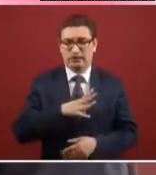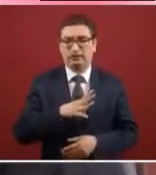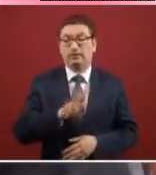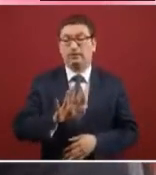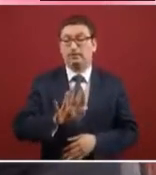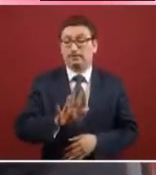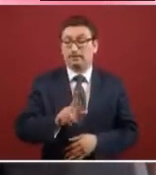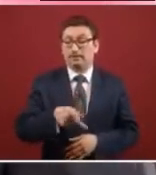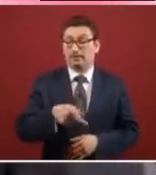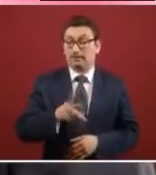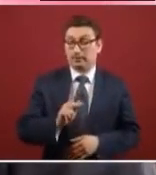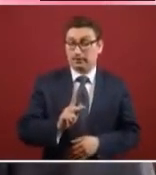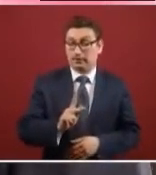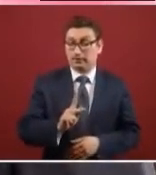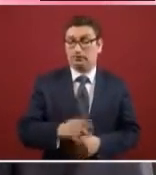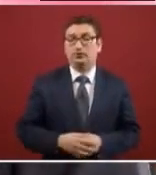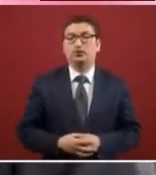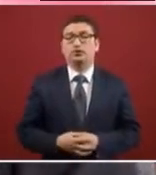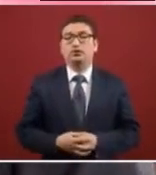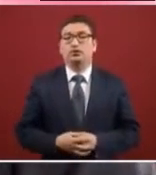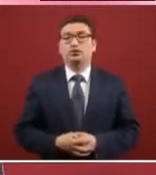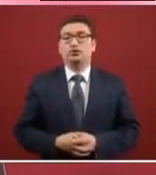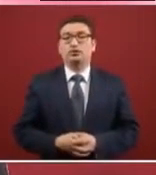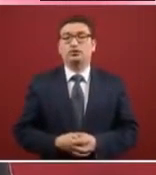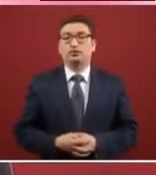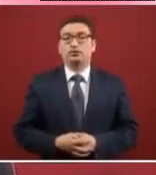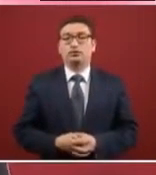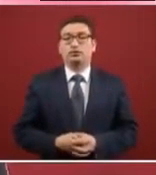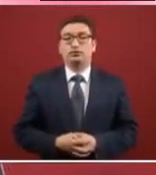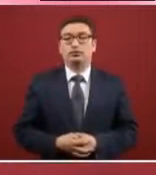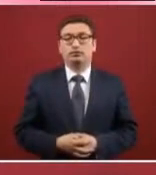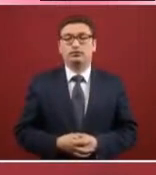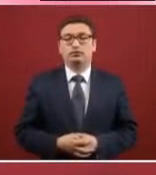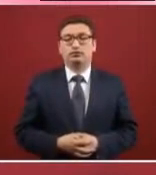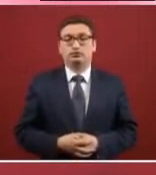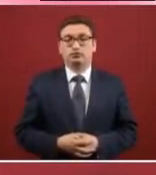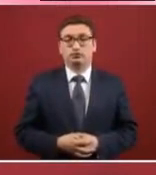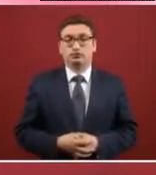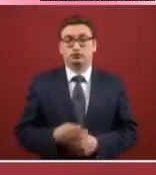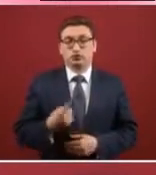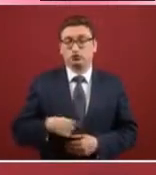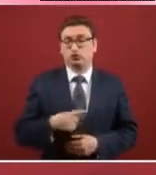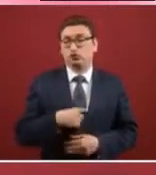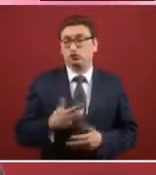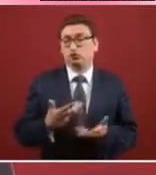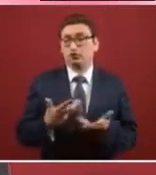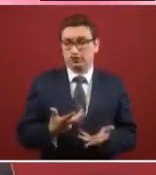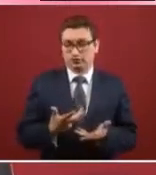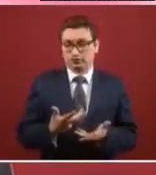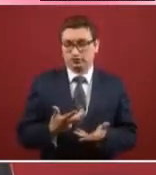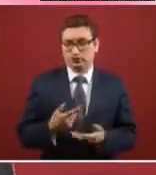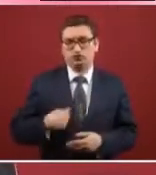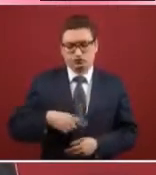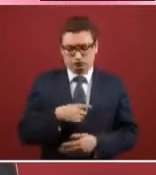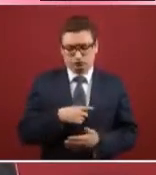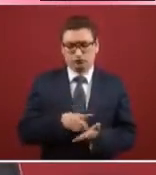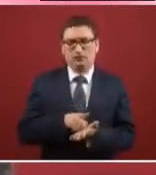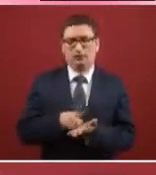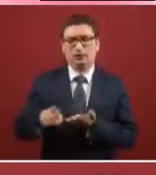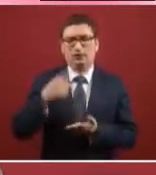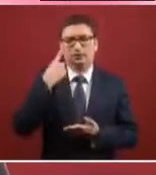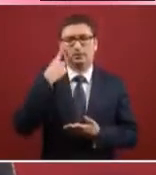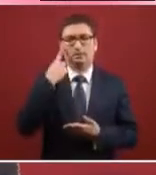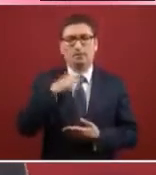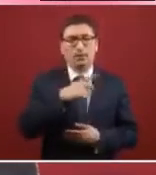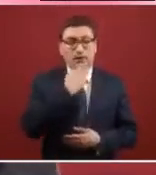único, that vamos a ejercer that we are going to exercise is our right y